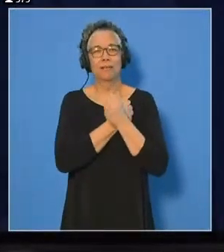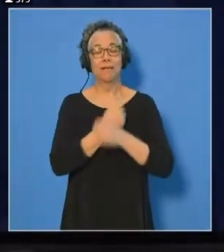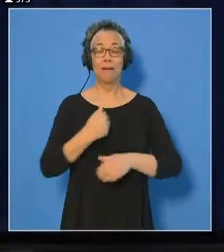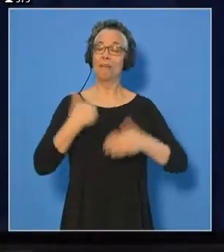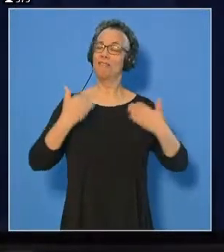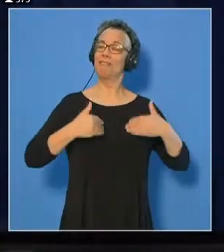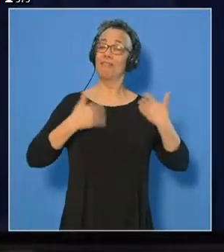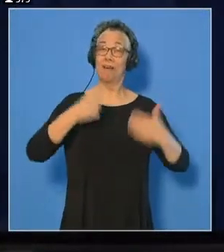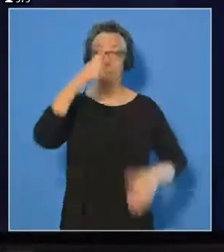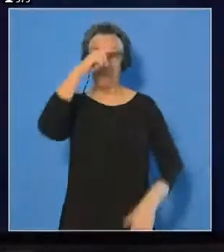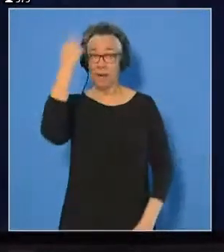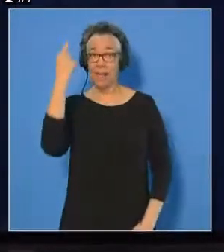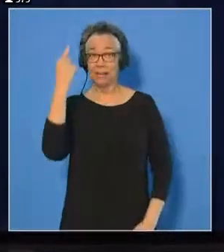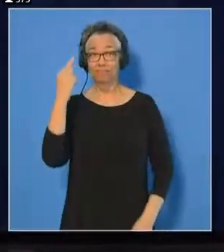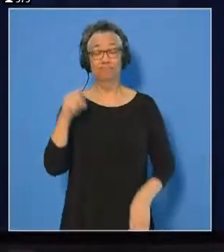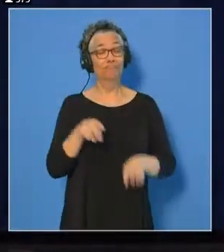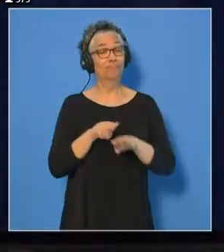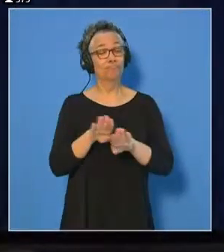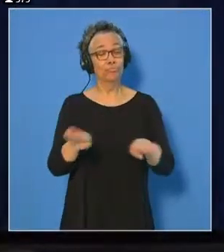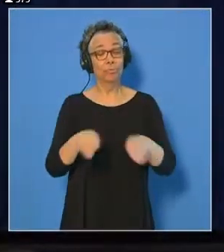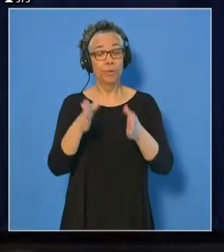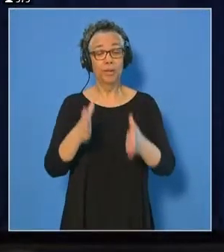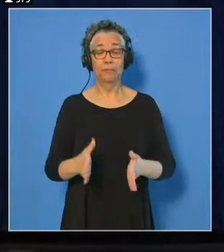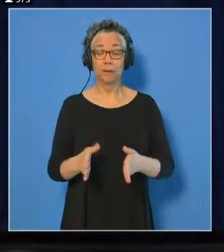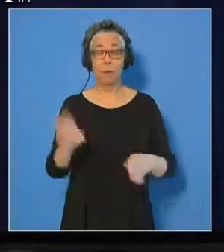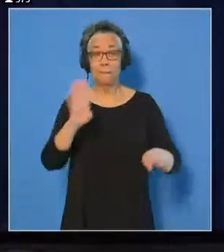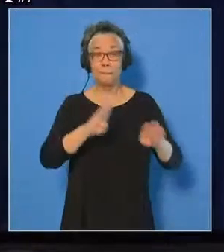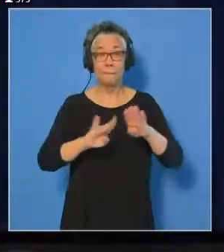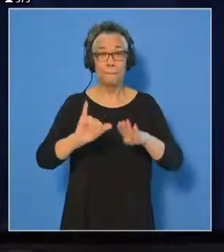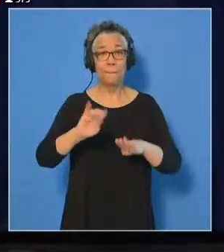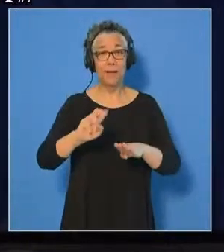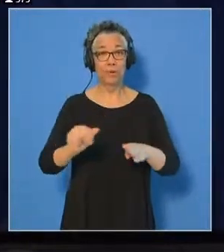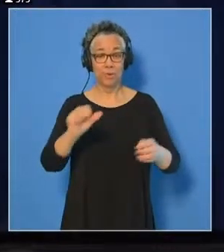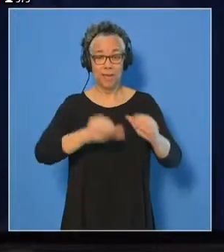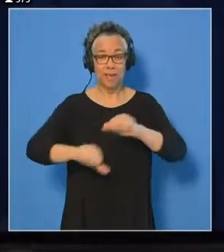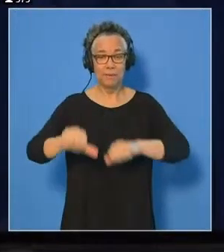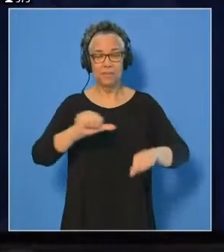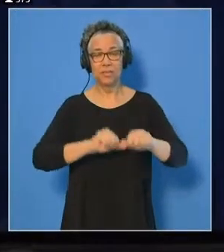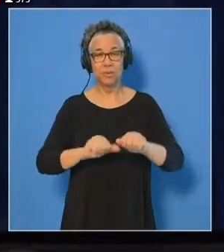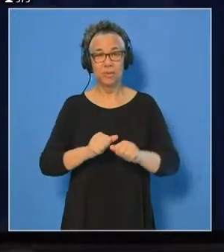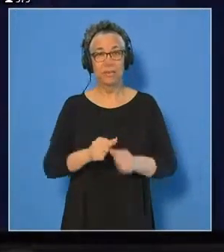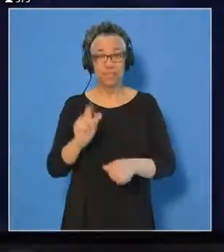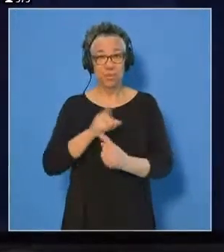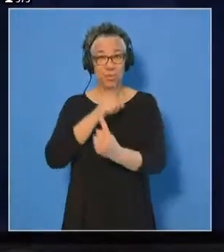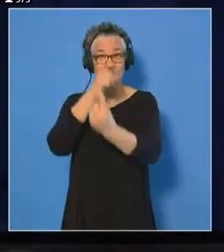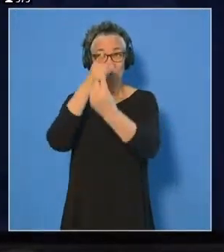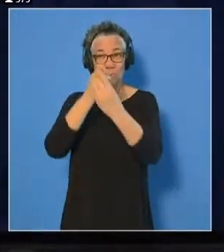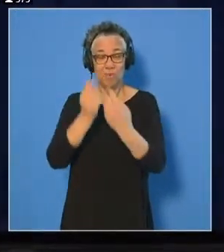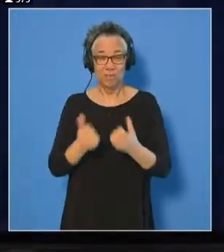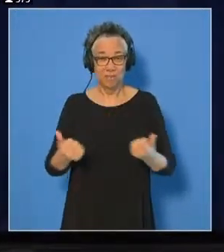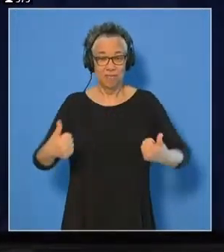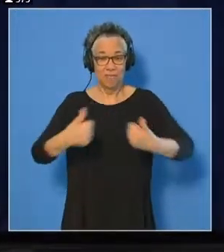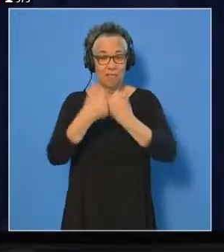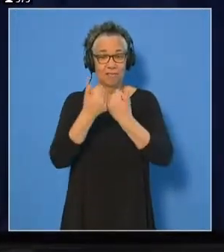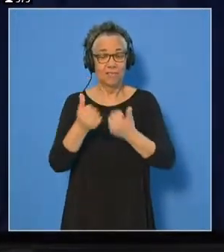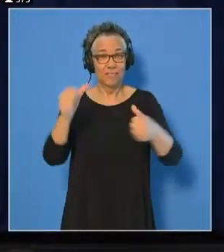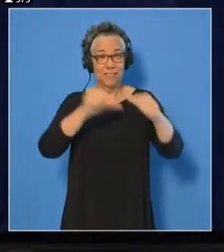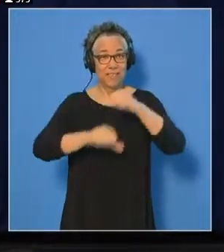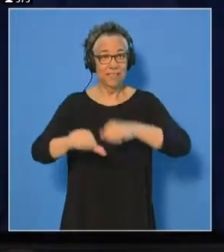Black, Bermudian biochemist who is set to conquer the world of science one step at a time," end quote.